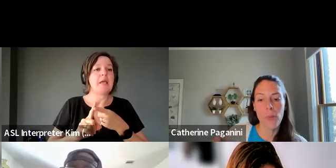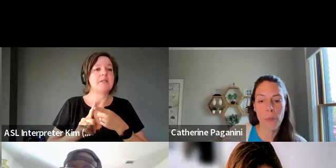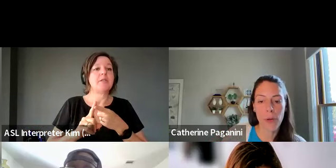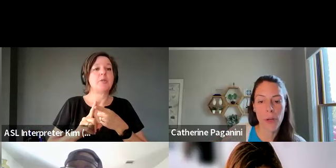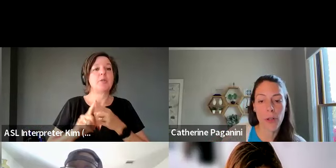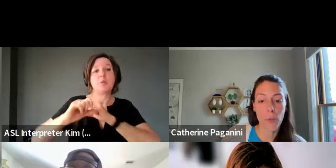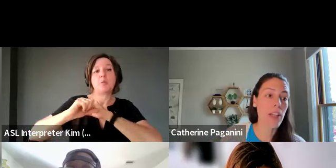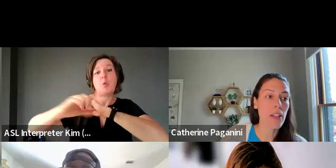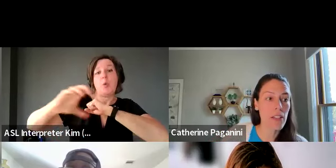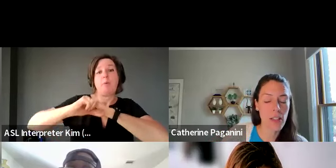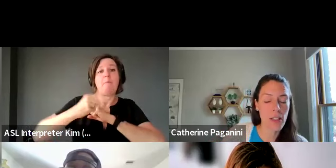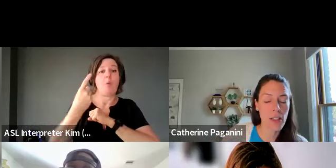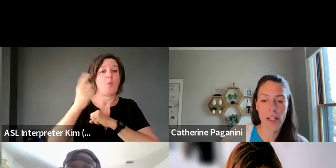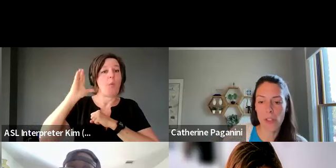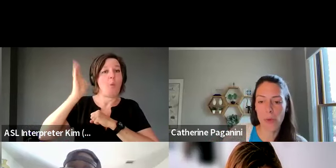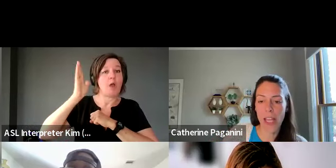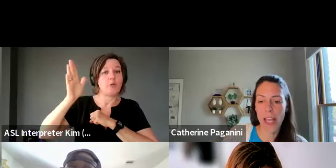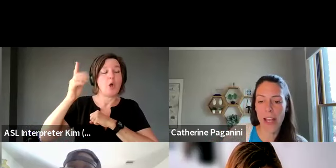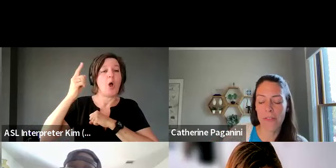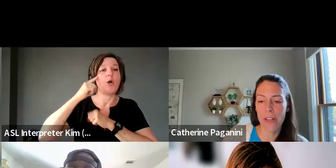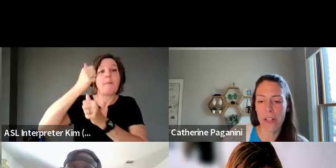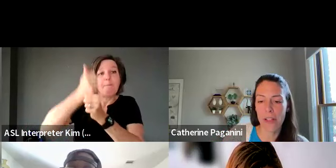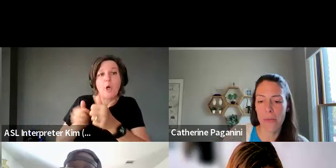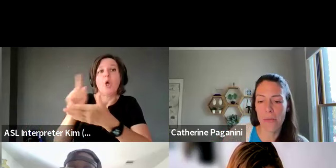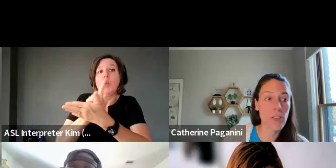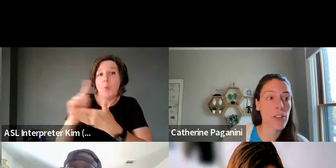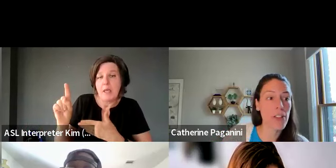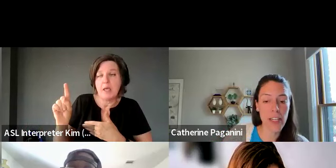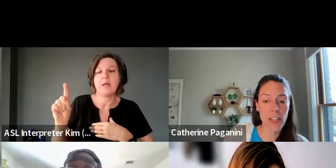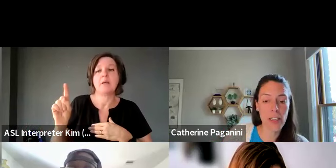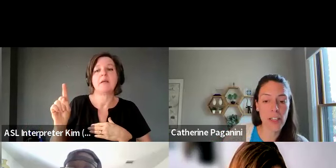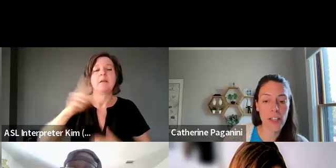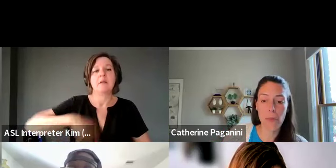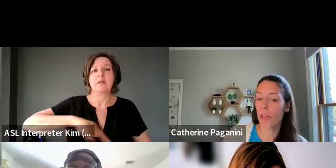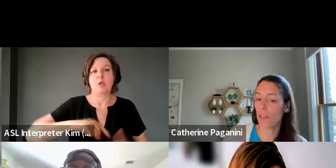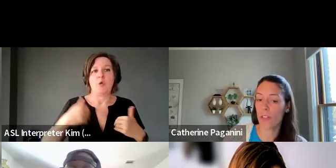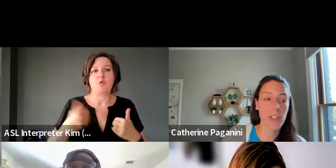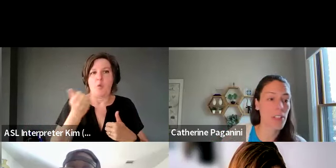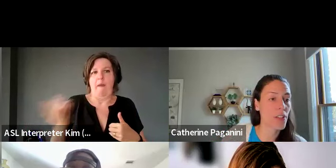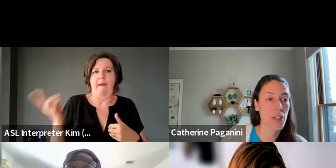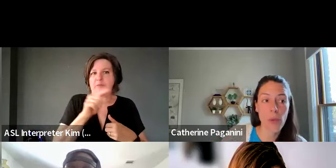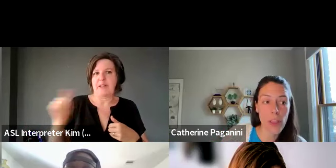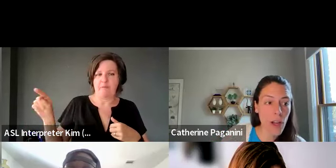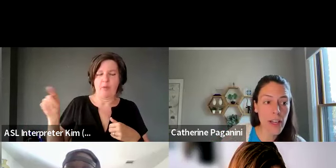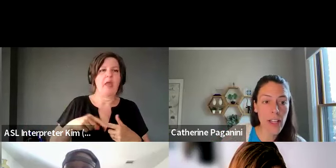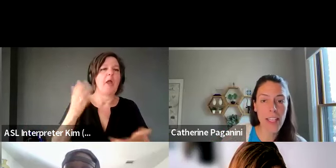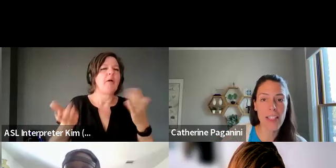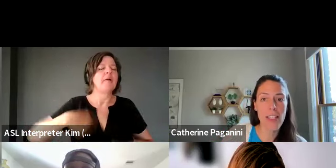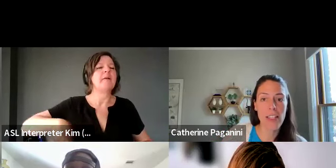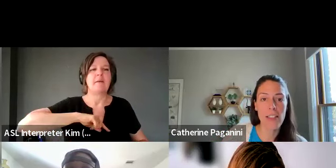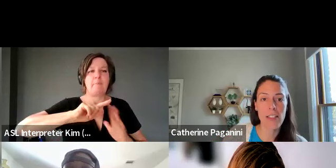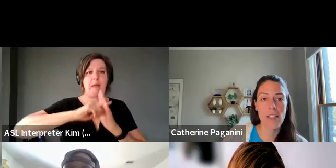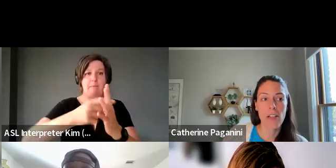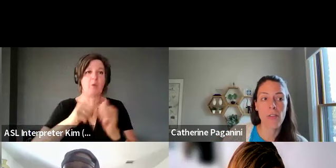talk per week. So we have several there. Maybe we could start with one.